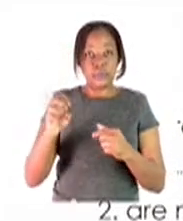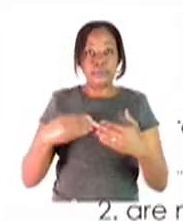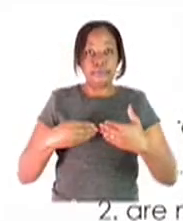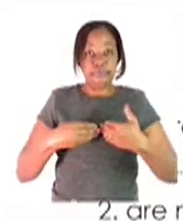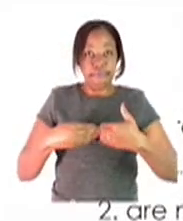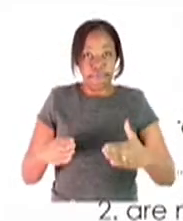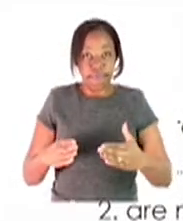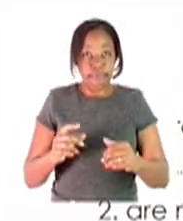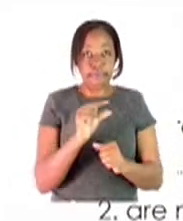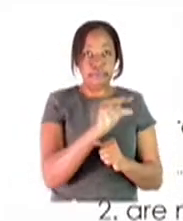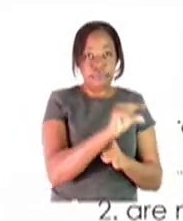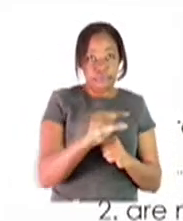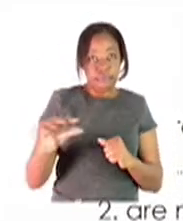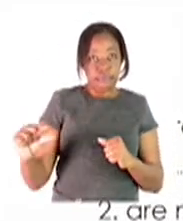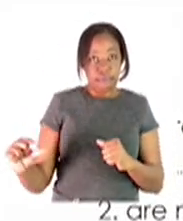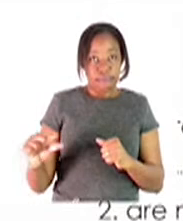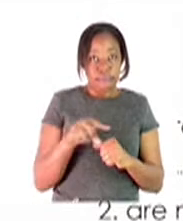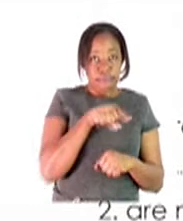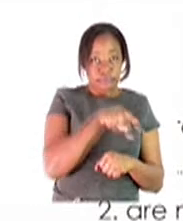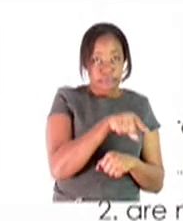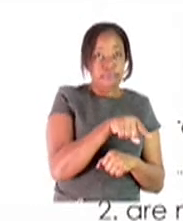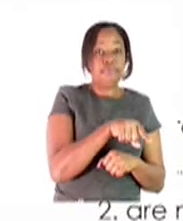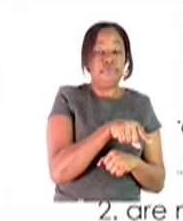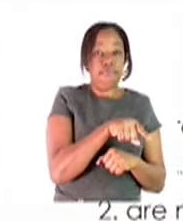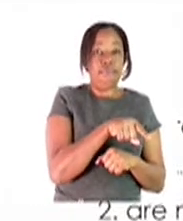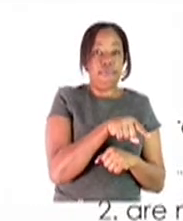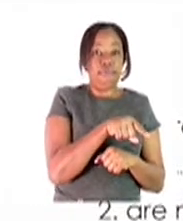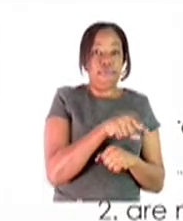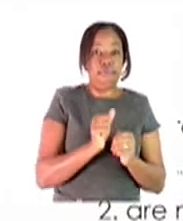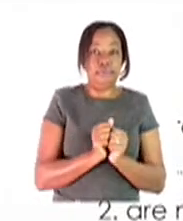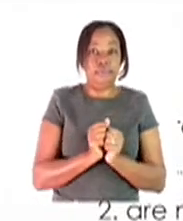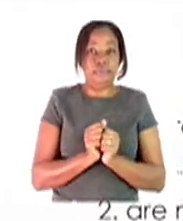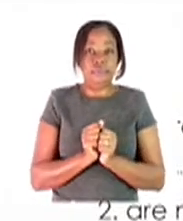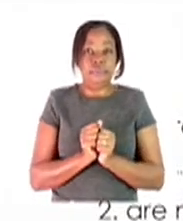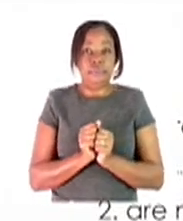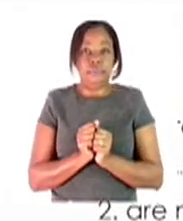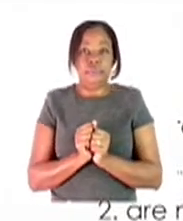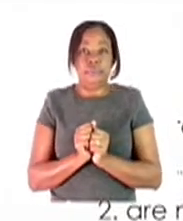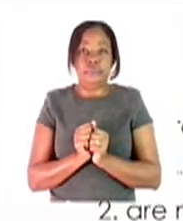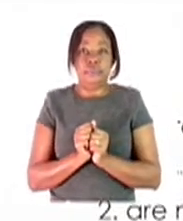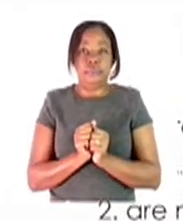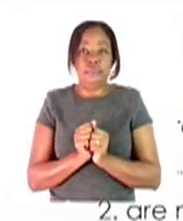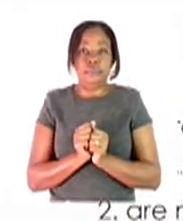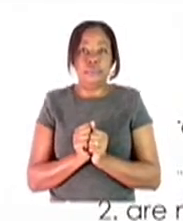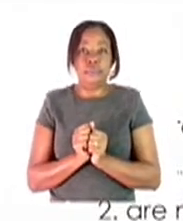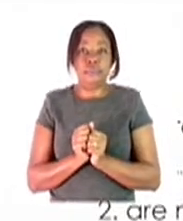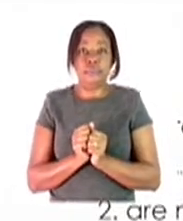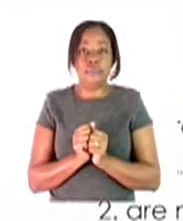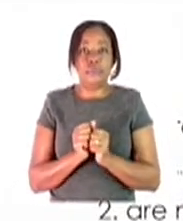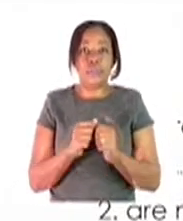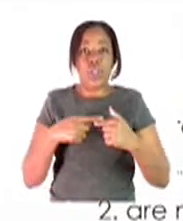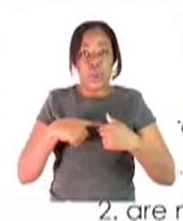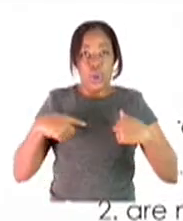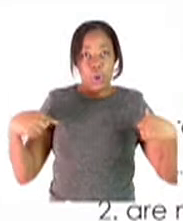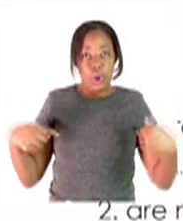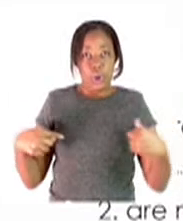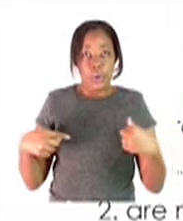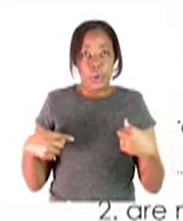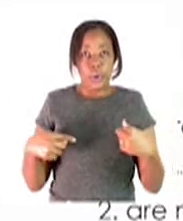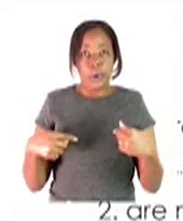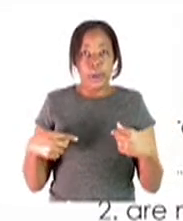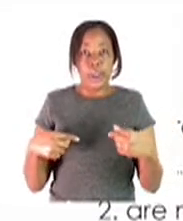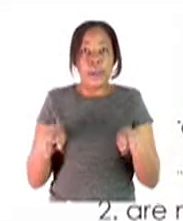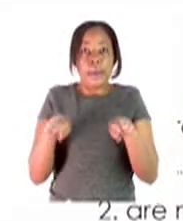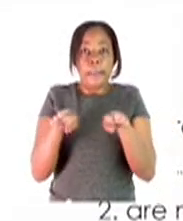sentence. Okay. So now let's make a sentence that makes sense. We are